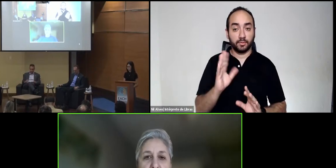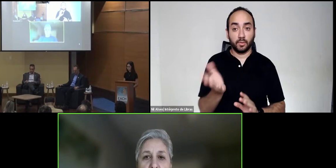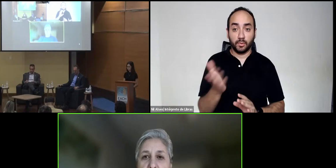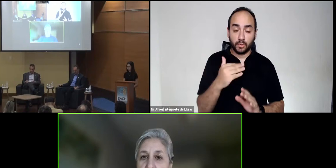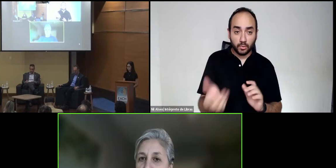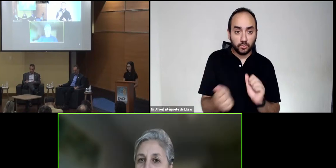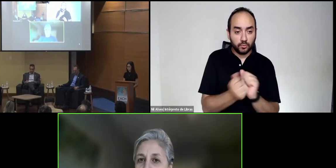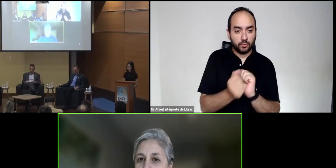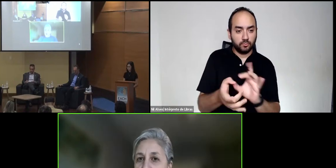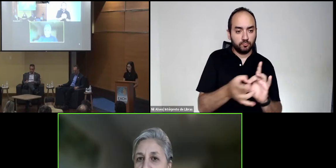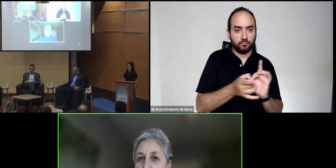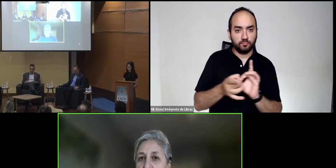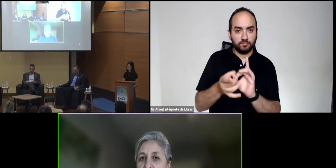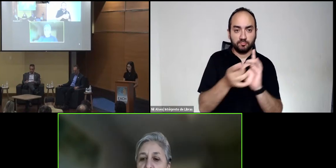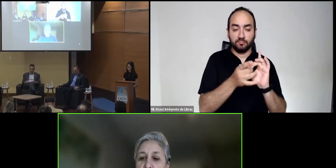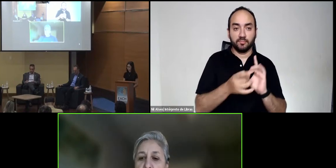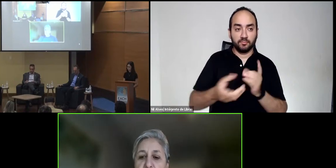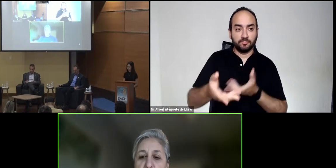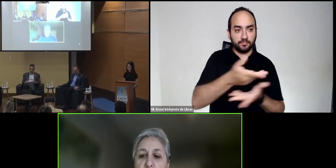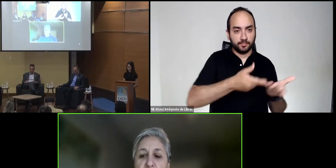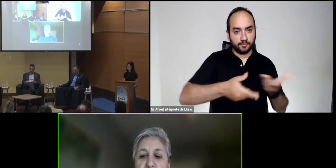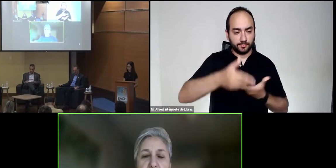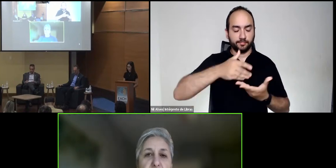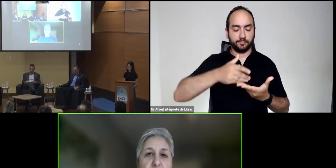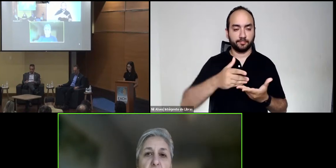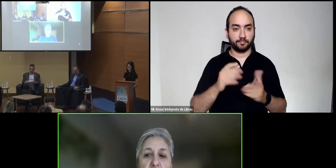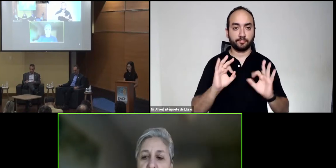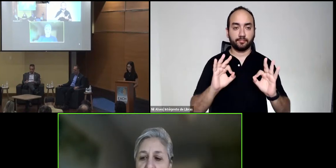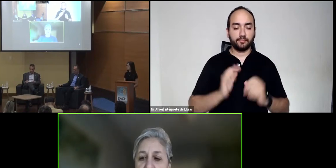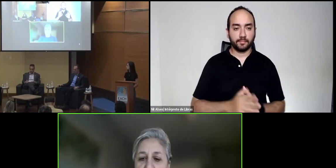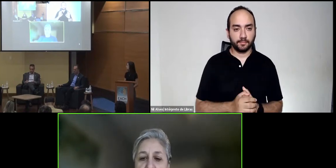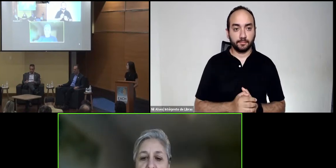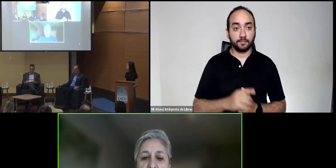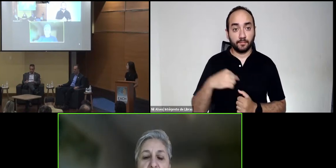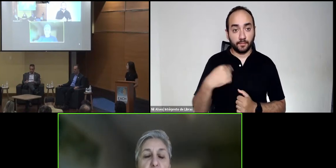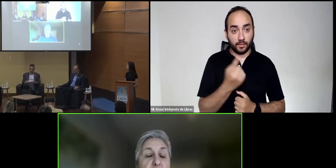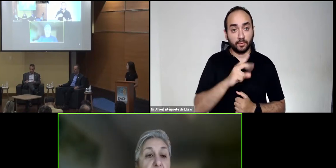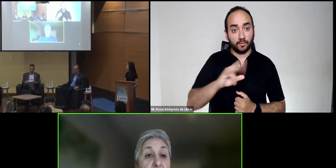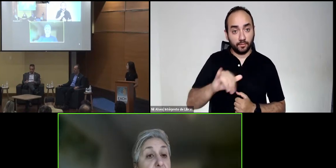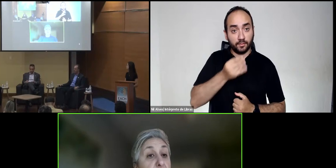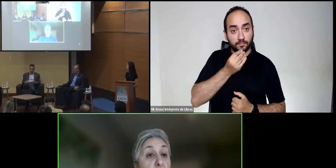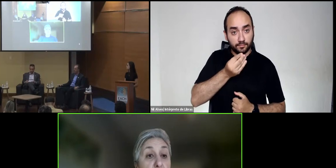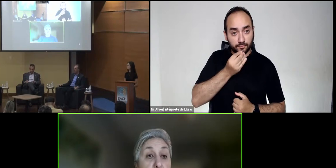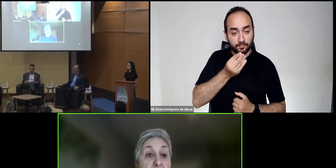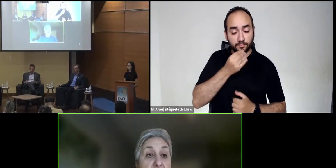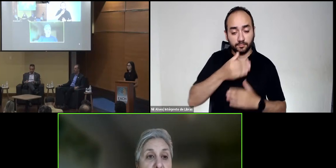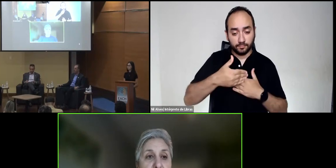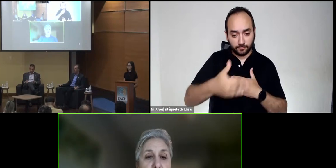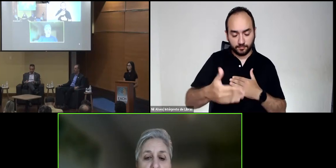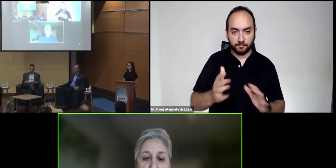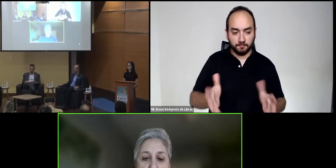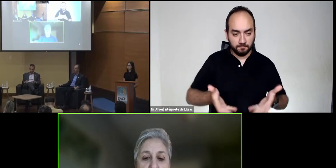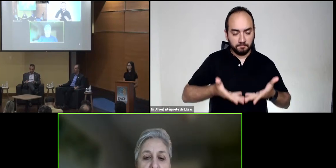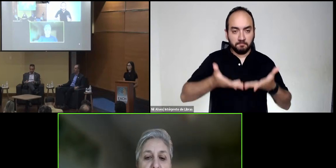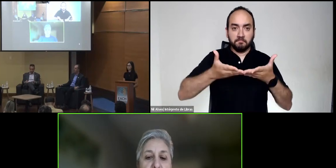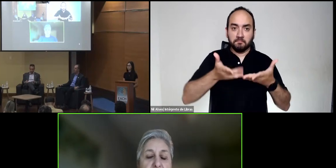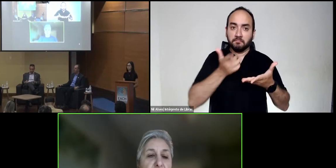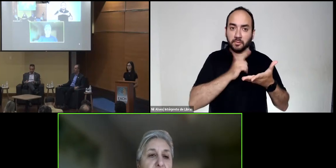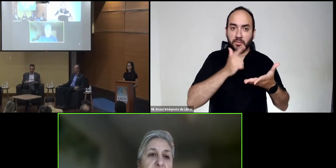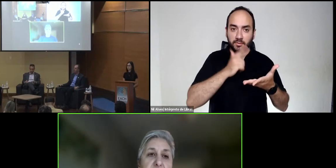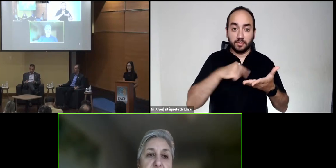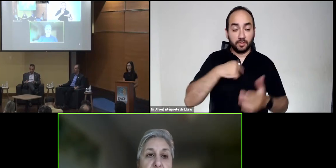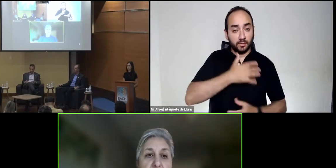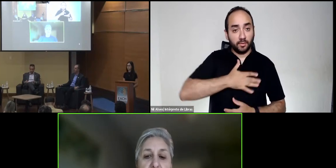It promises to be an enriching opportunity for all of us, and we'd like to, on behalf of the board,